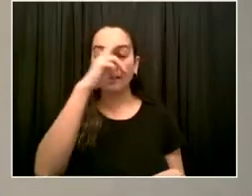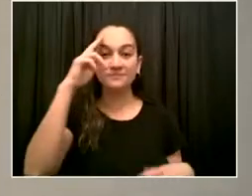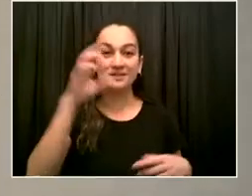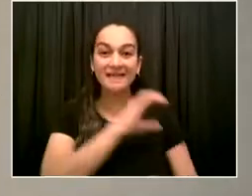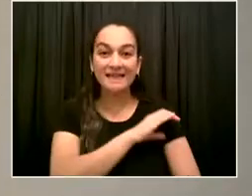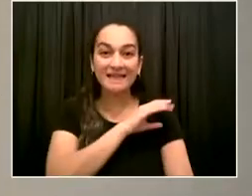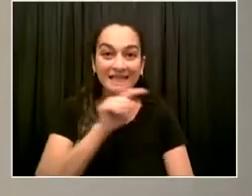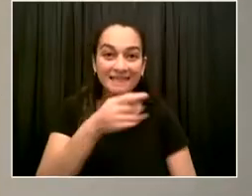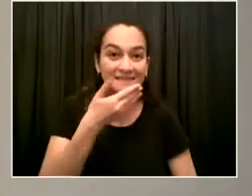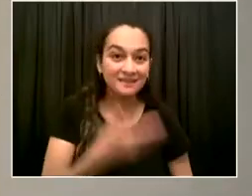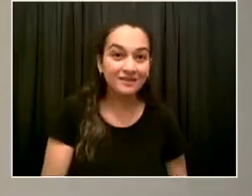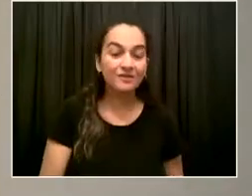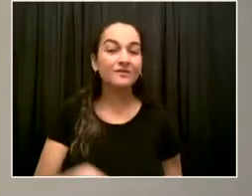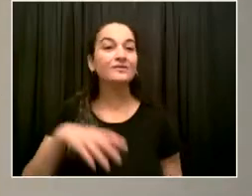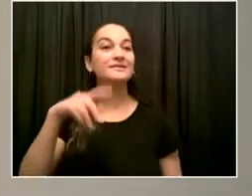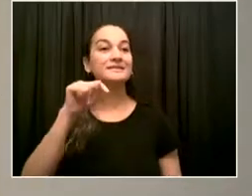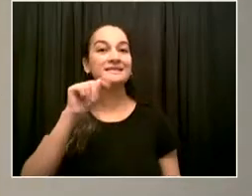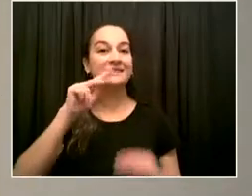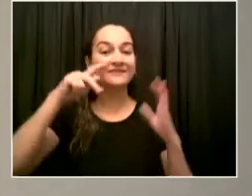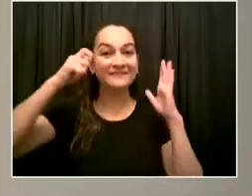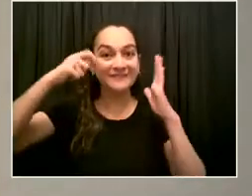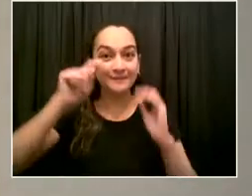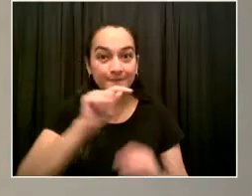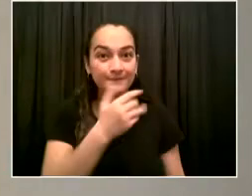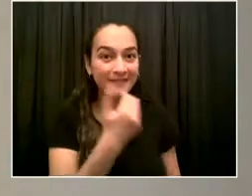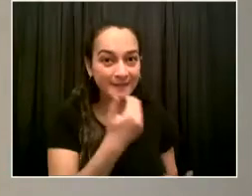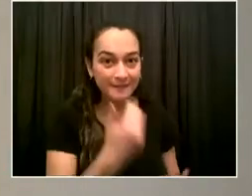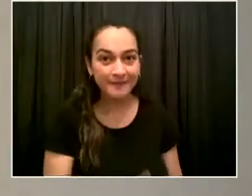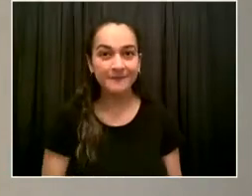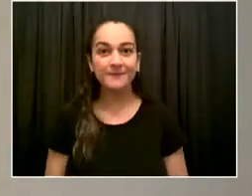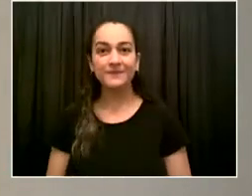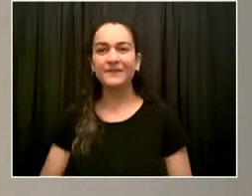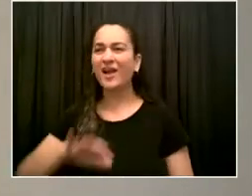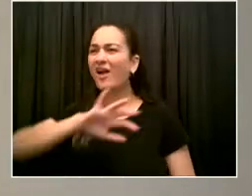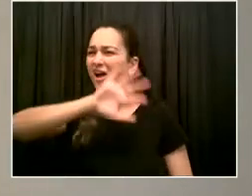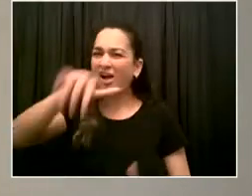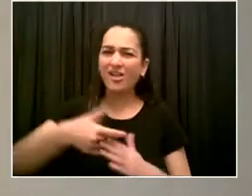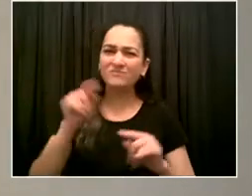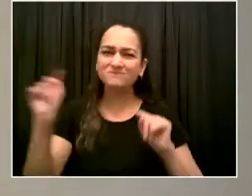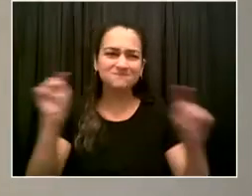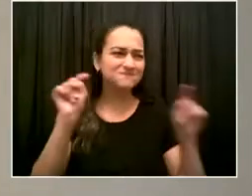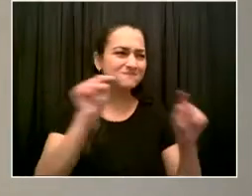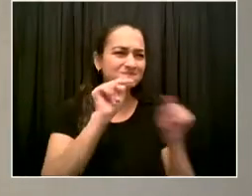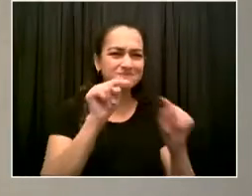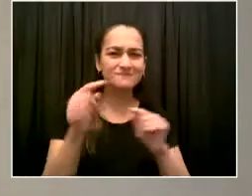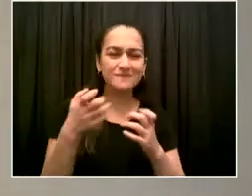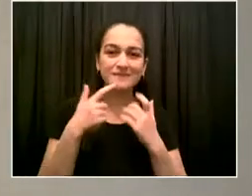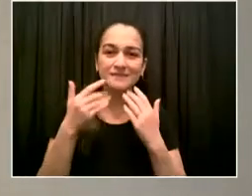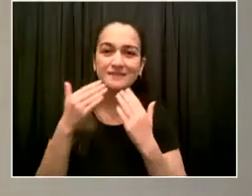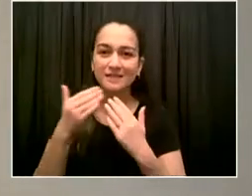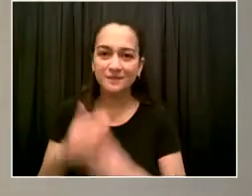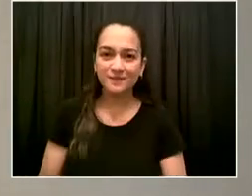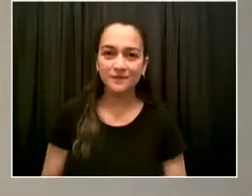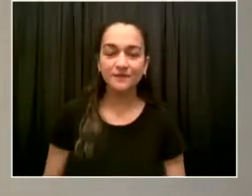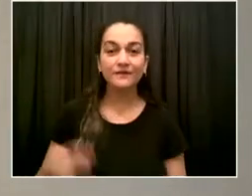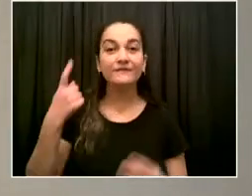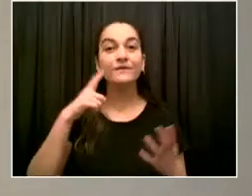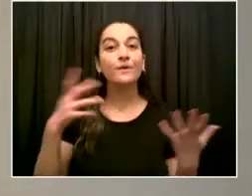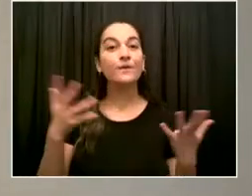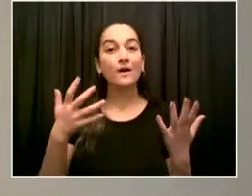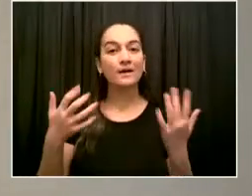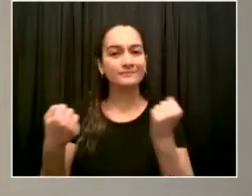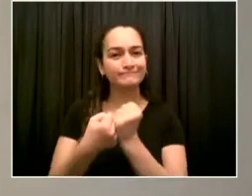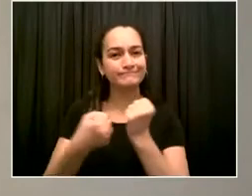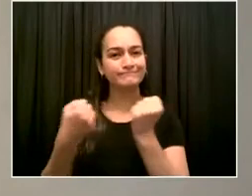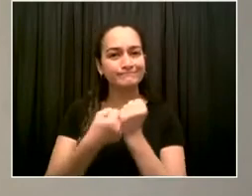the crew and the actors and the everyone who was working on these shows were safe, that the work could continue, that the